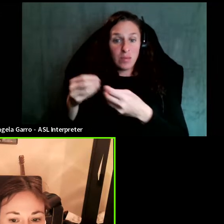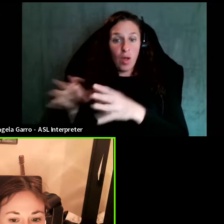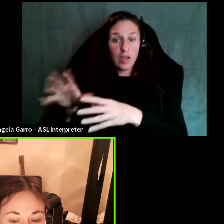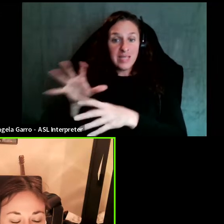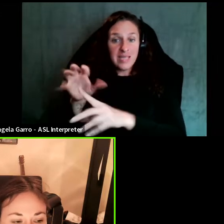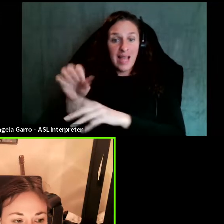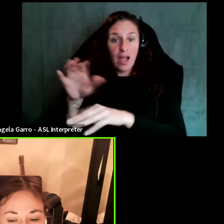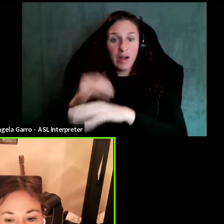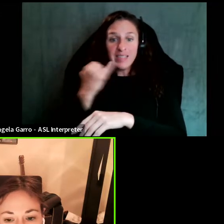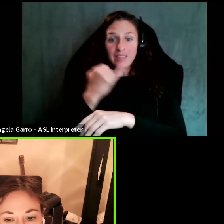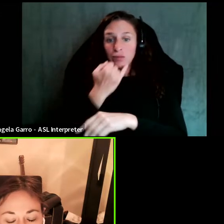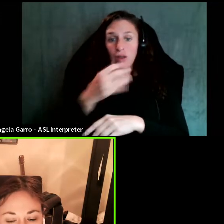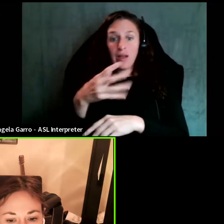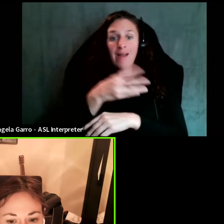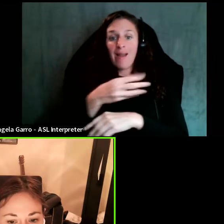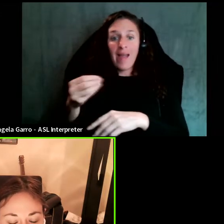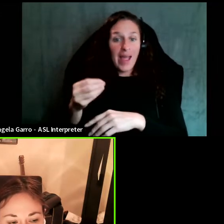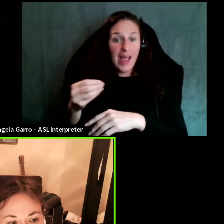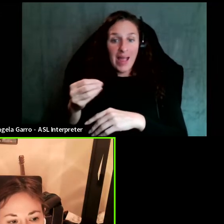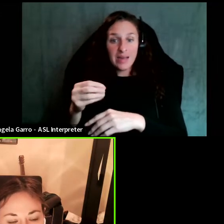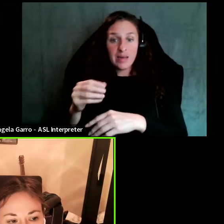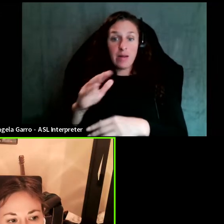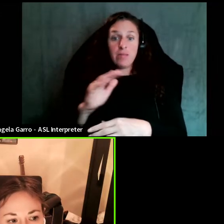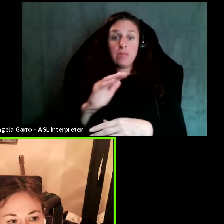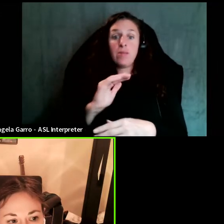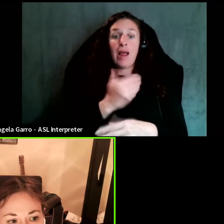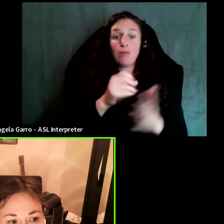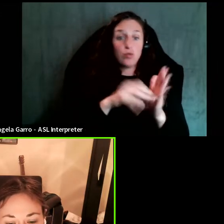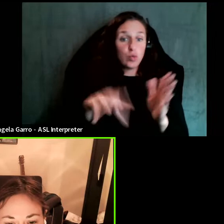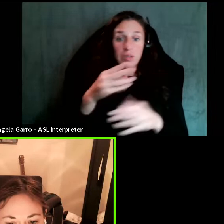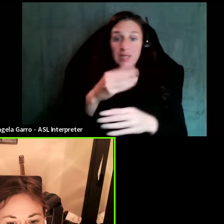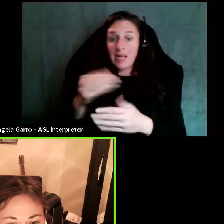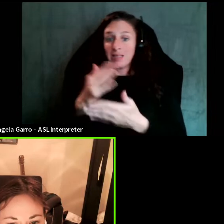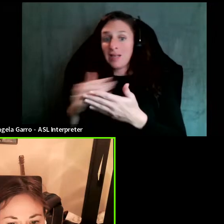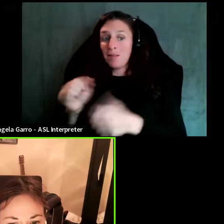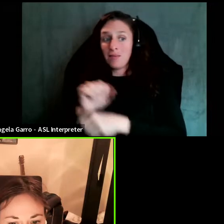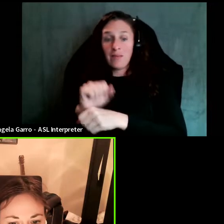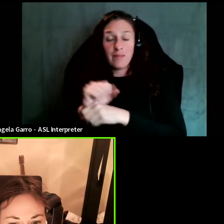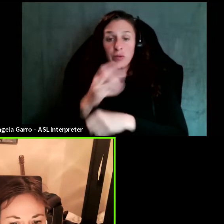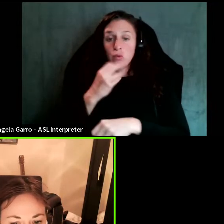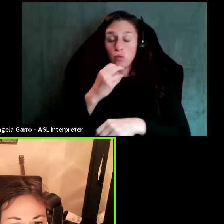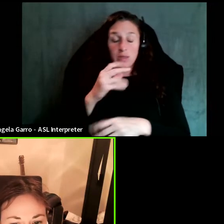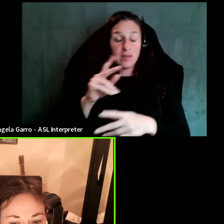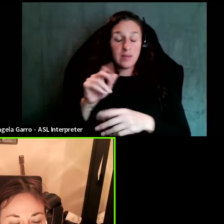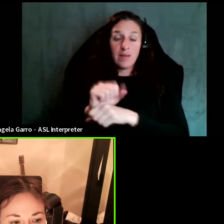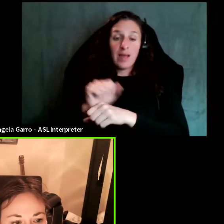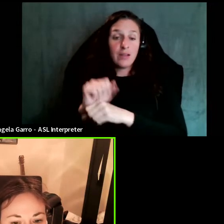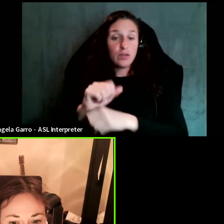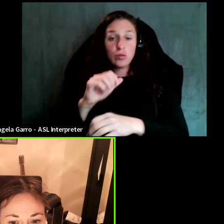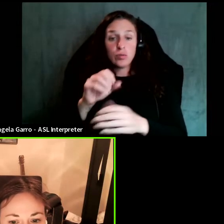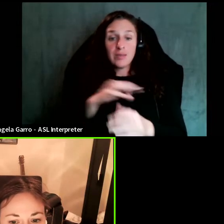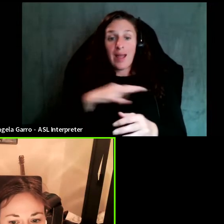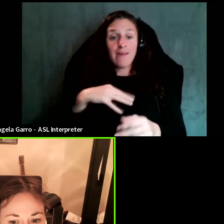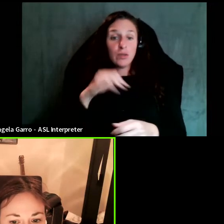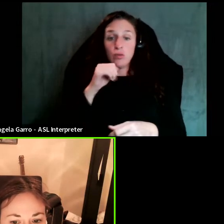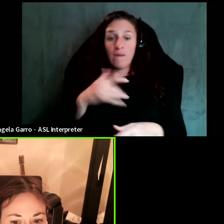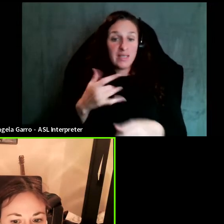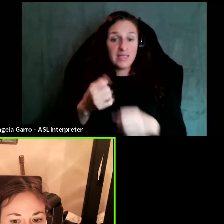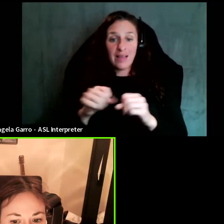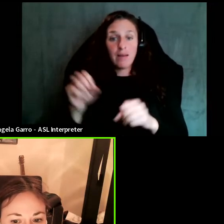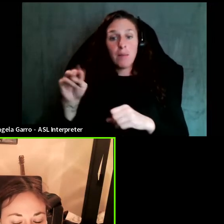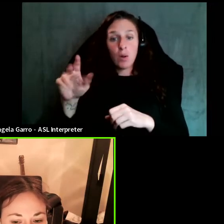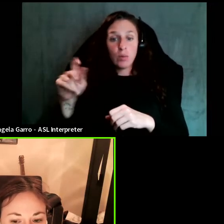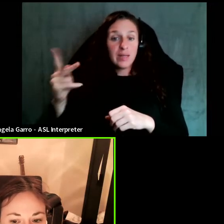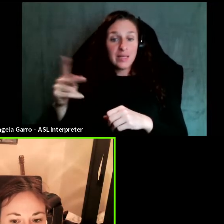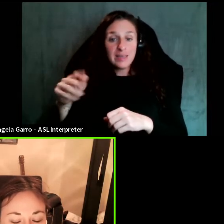Jewish faculty also don't feel safe. To specifically address some of the commentary, Martin Luther King Jr. also said